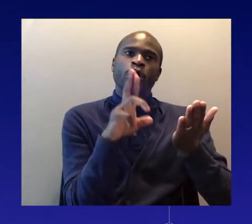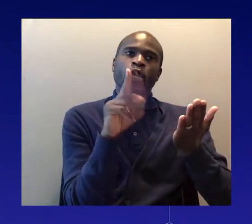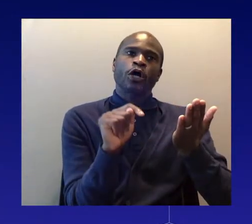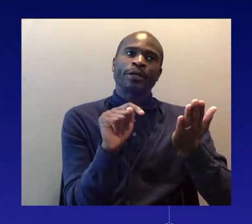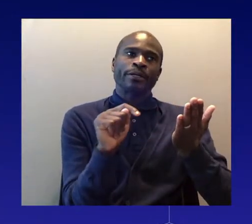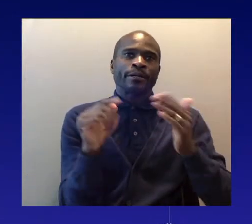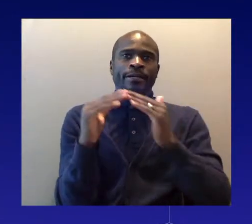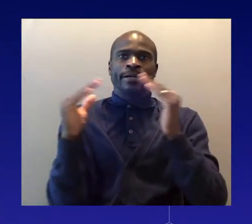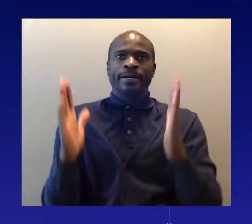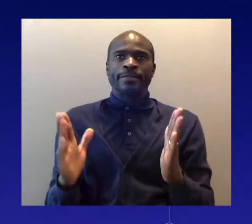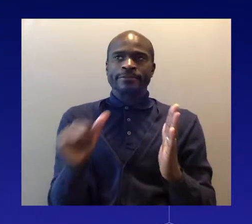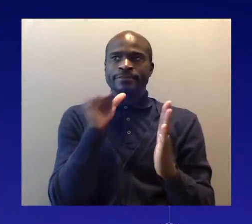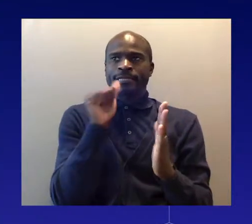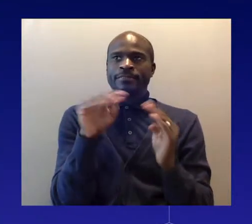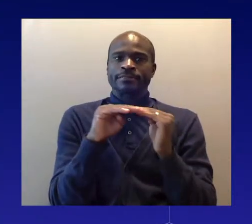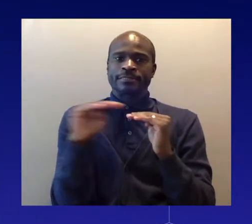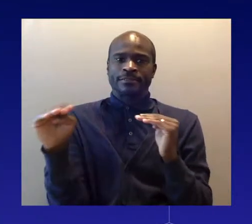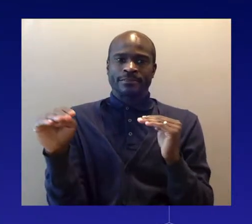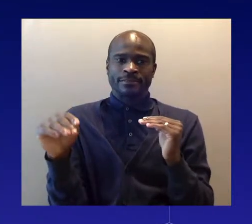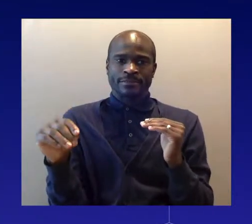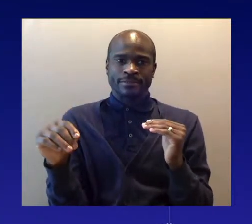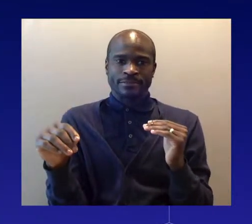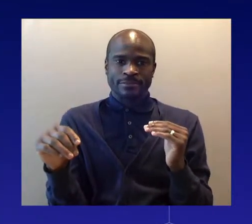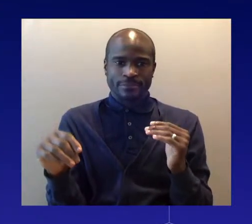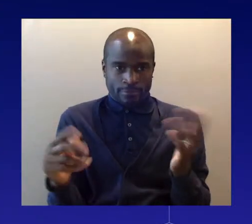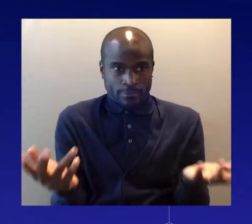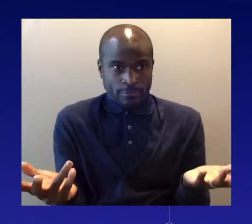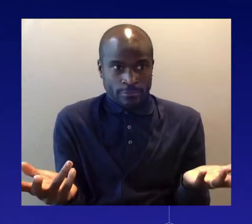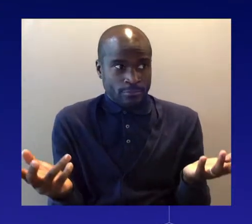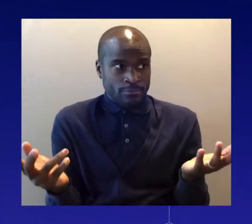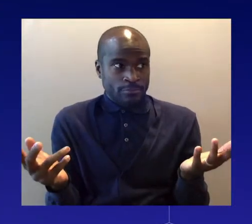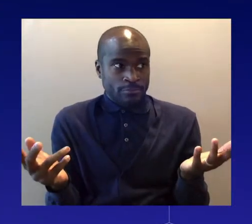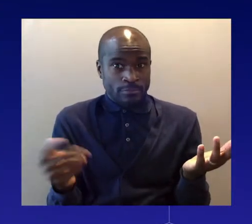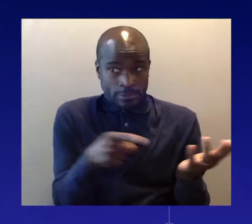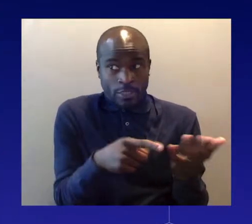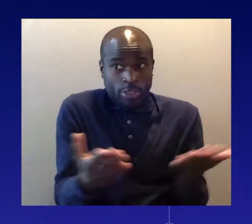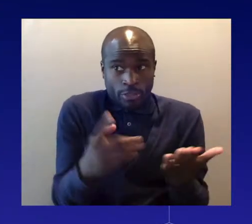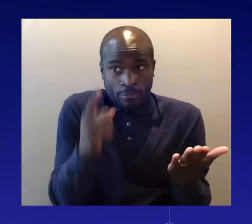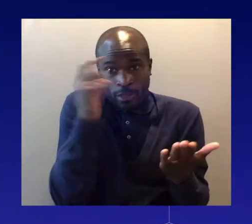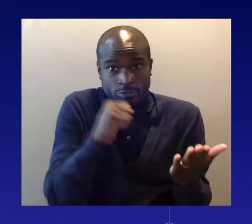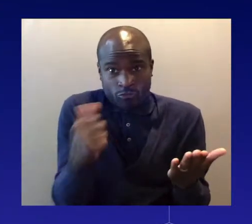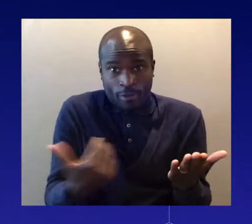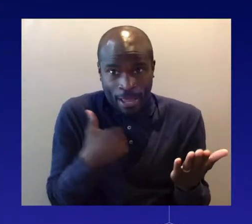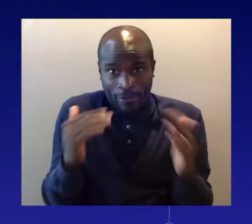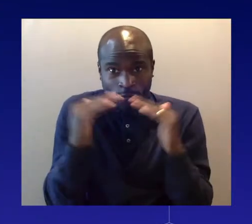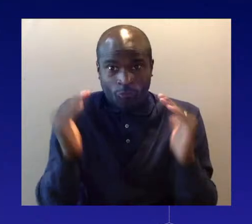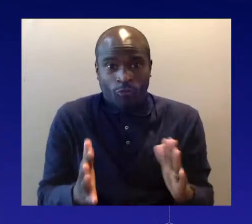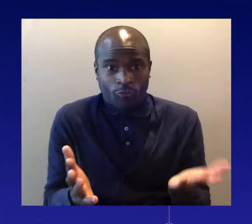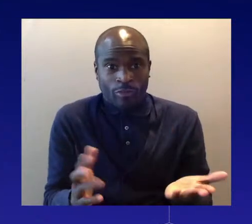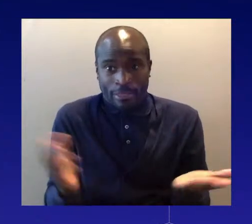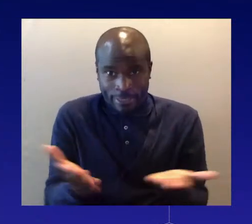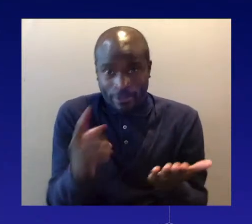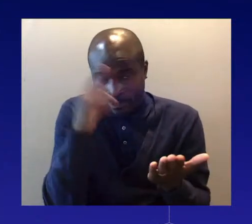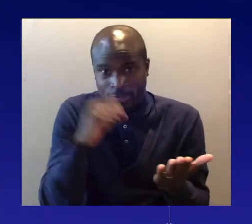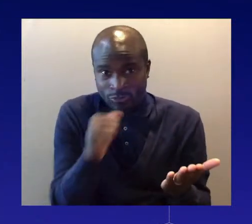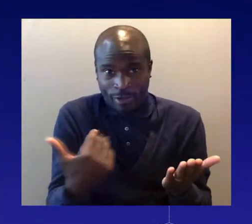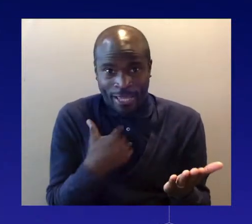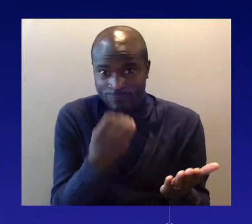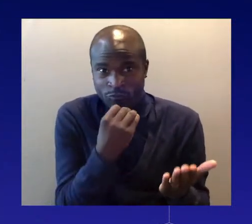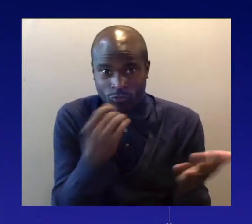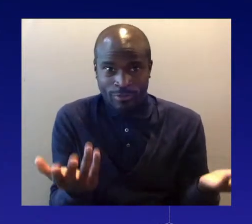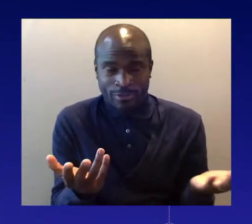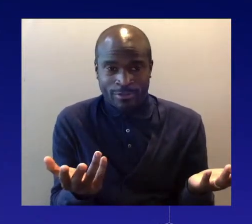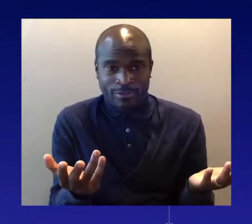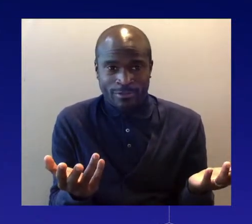reason the person is in the hospital. They're here because they don't have a roof over their head. They're here because they don't have food to eat, right? And so we just